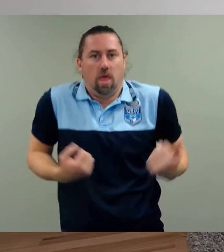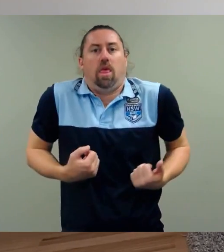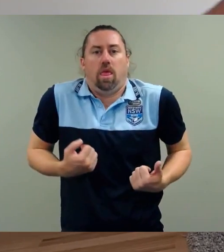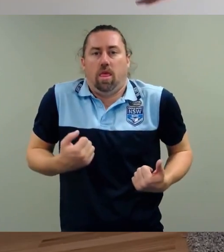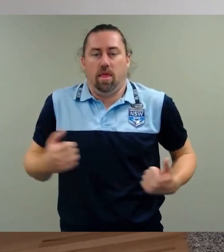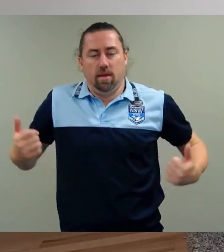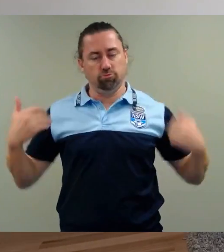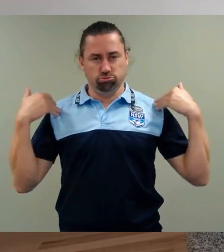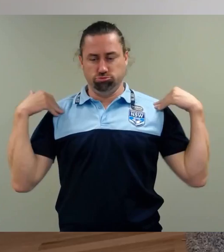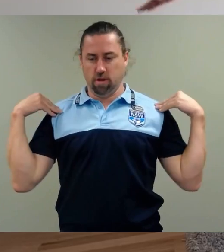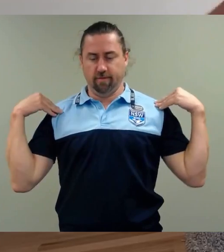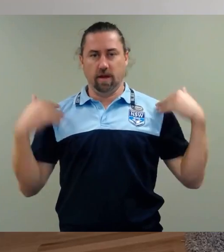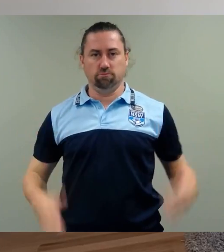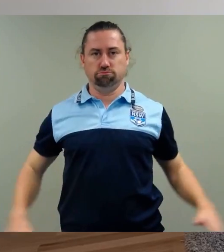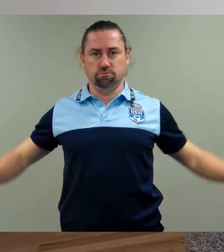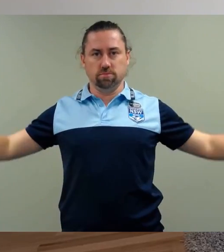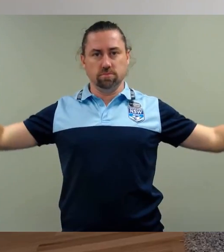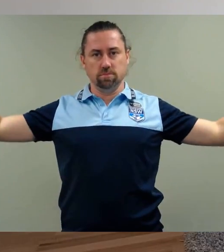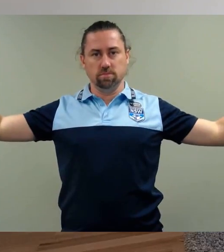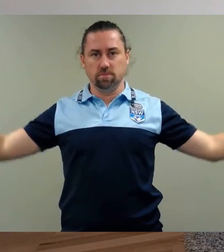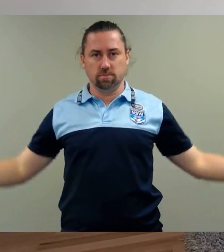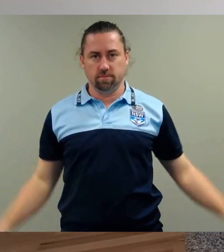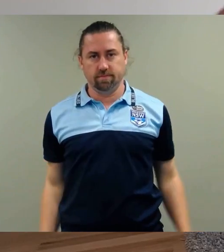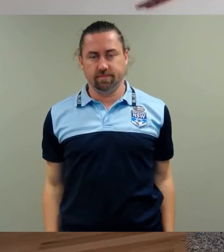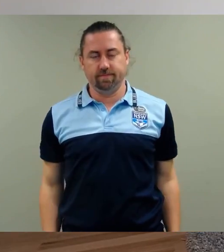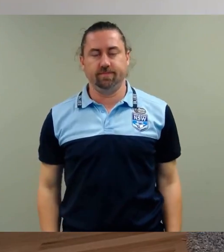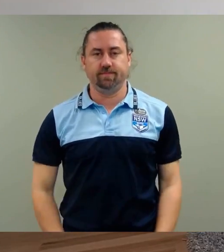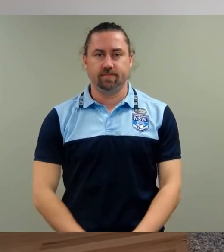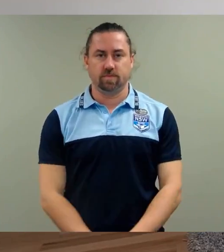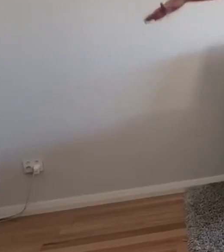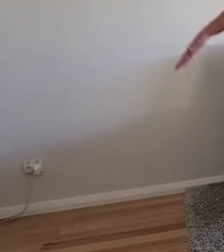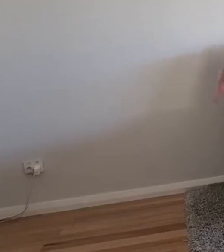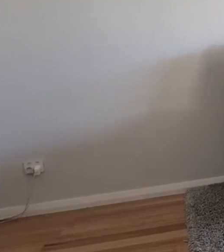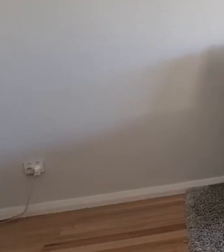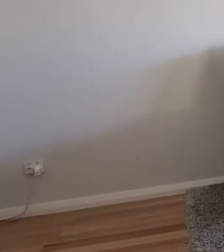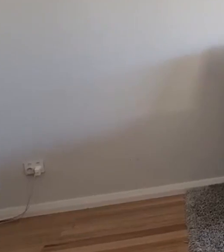arms out to the side of our body and back in again.